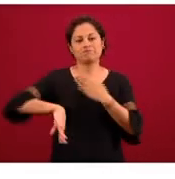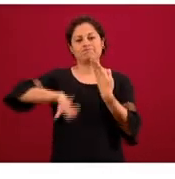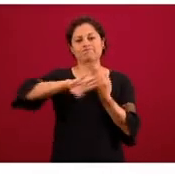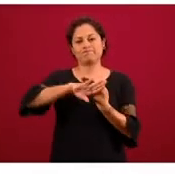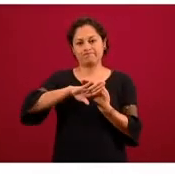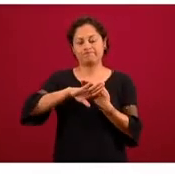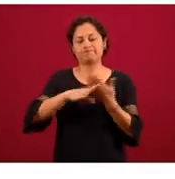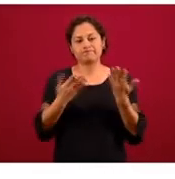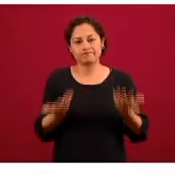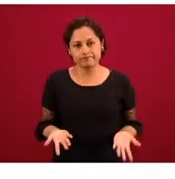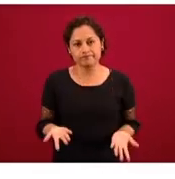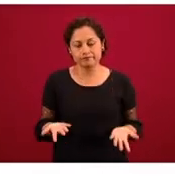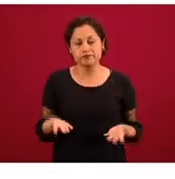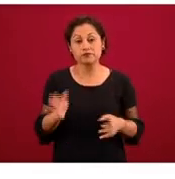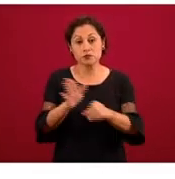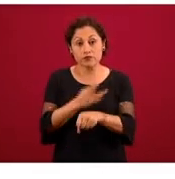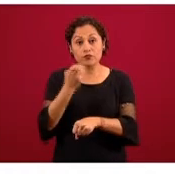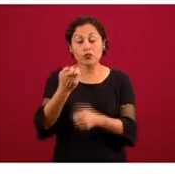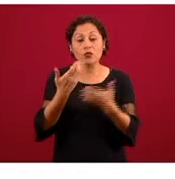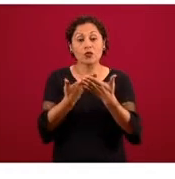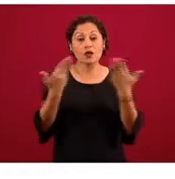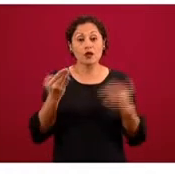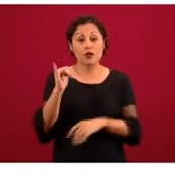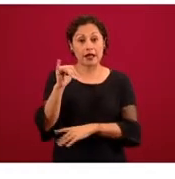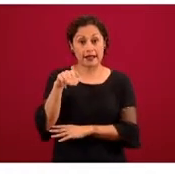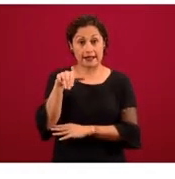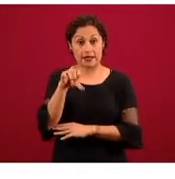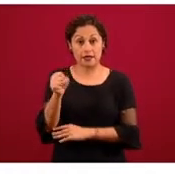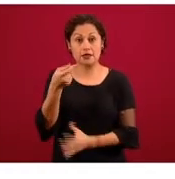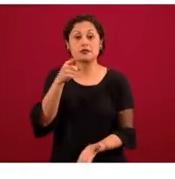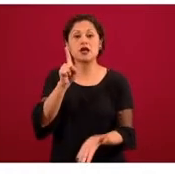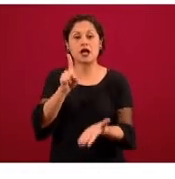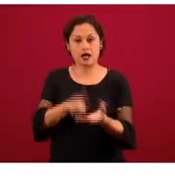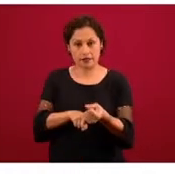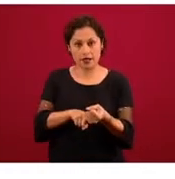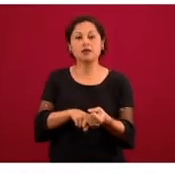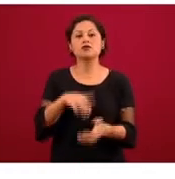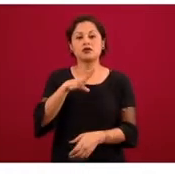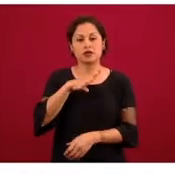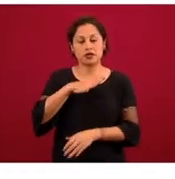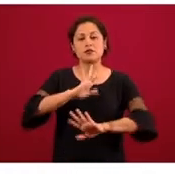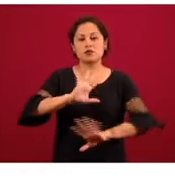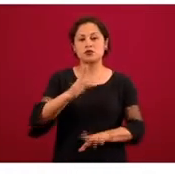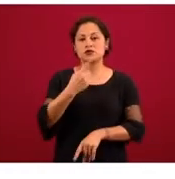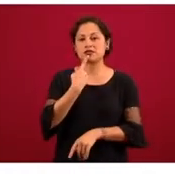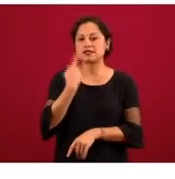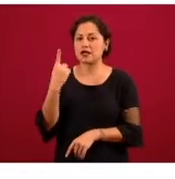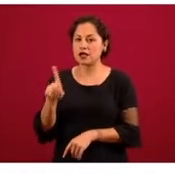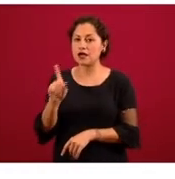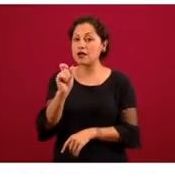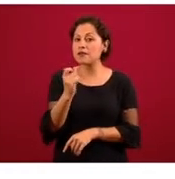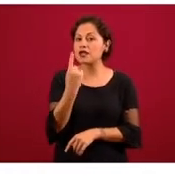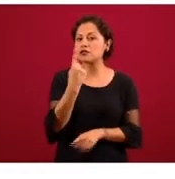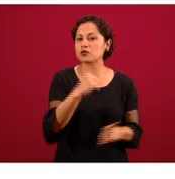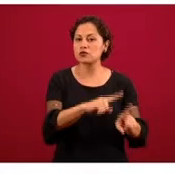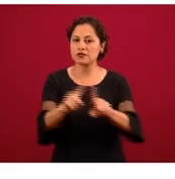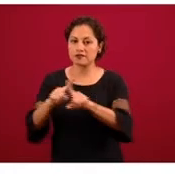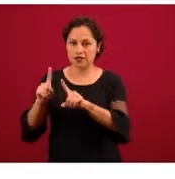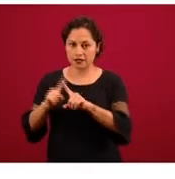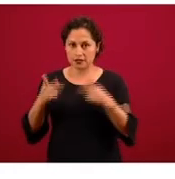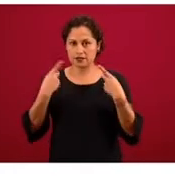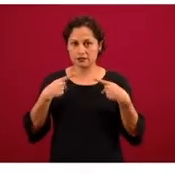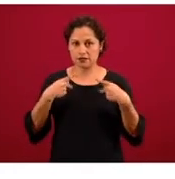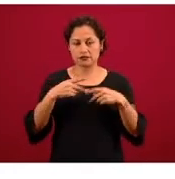Now, today at IMSS, up to now, we have 21 aggressive acts